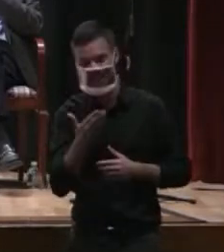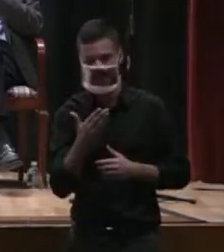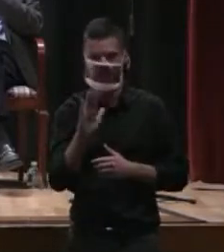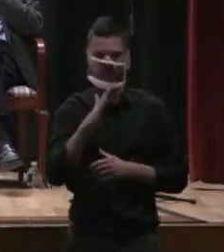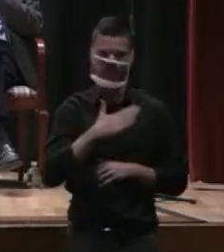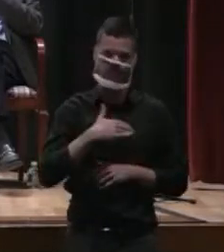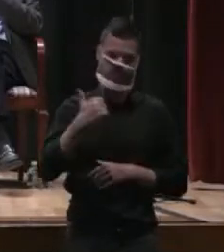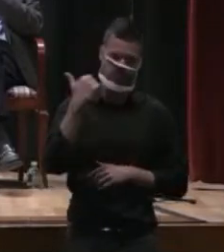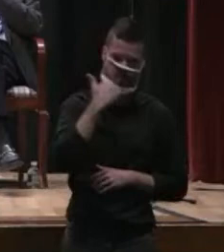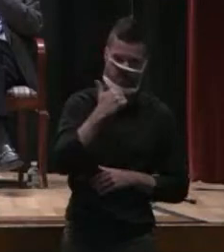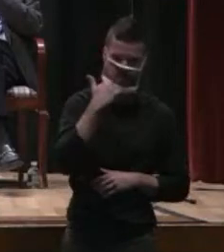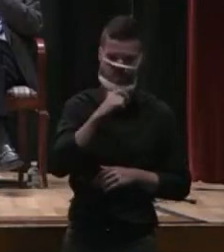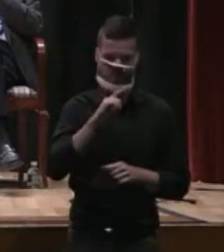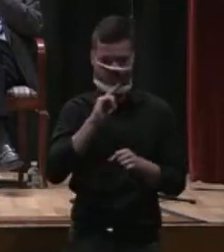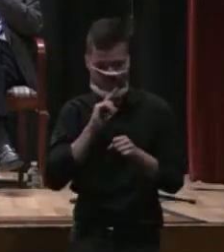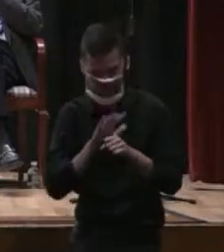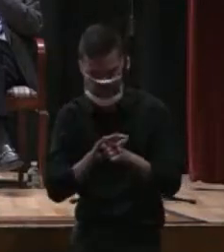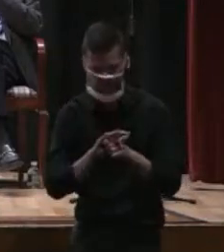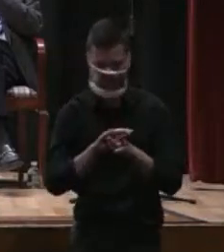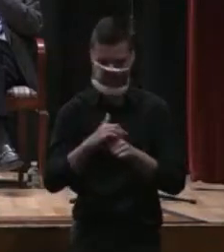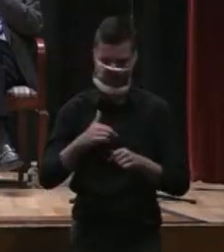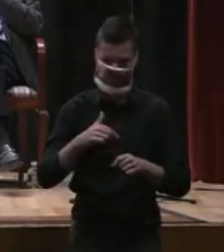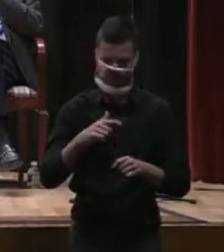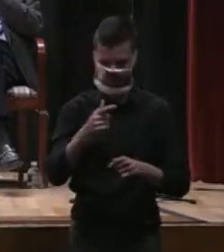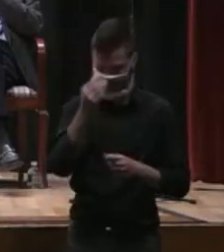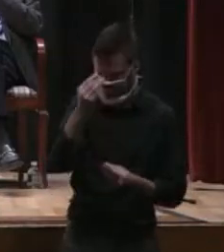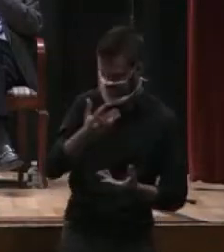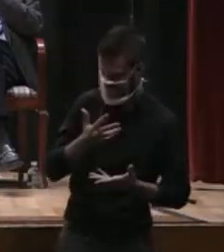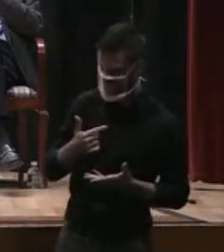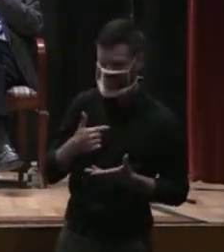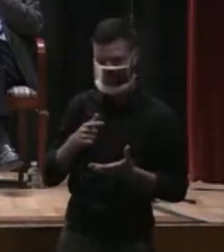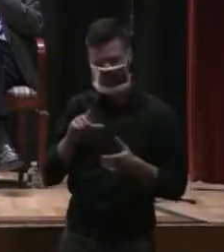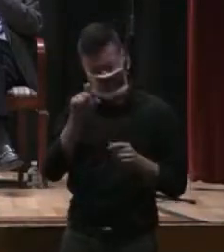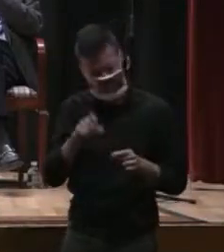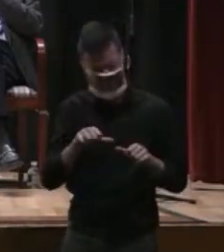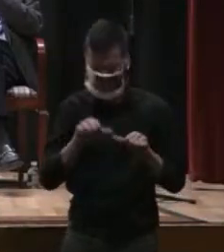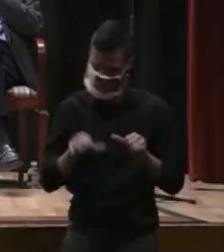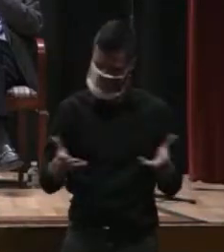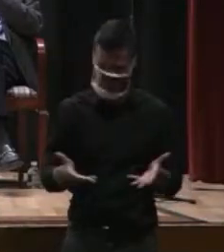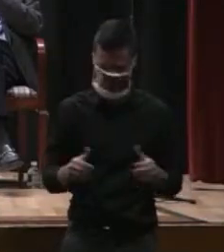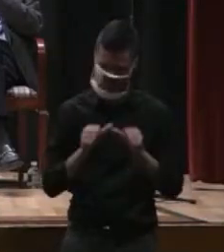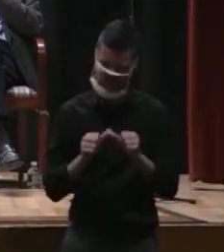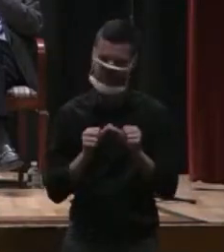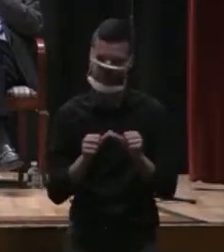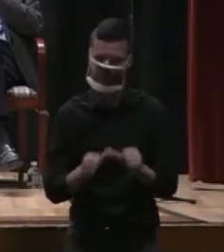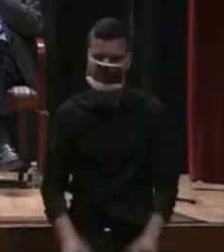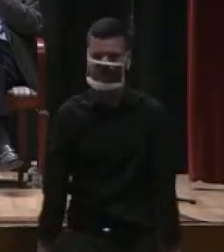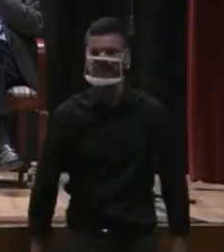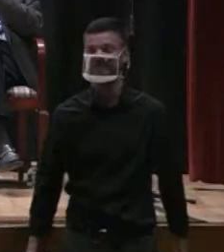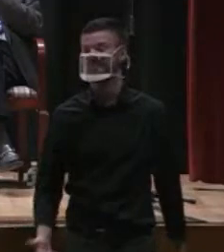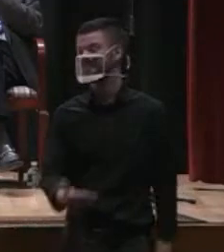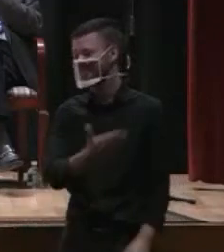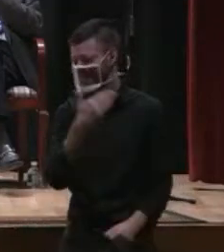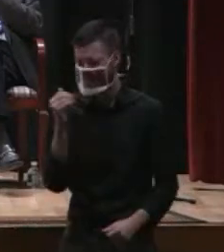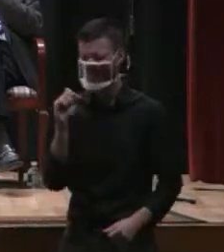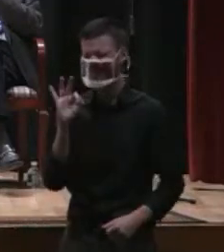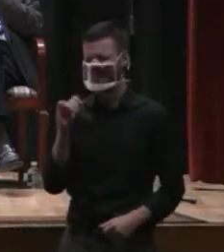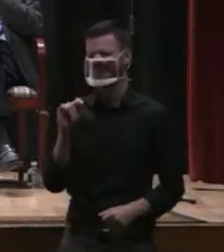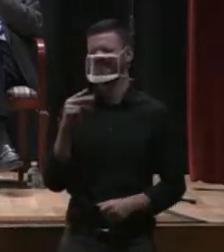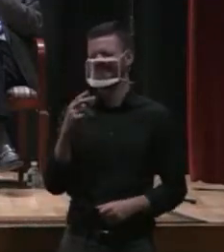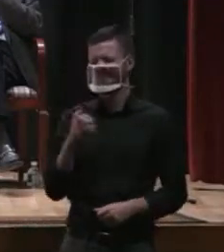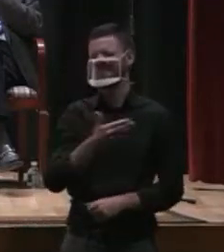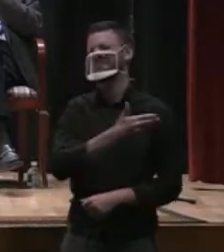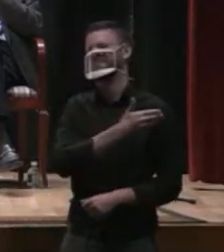reassurance that I deserve to be in the space that I'm in. to the best of the best faculty and clinical